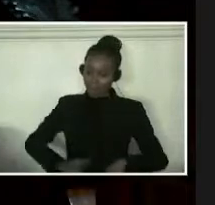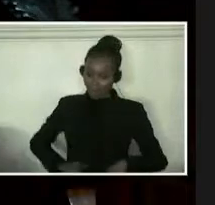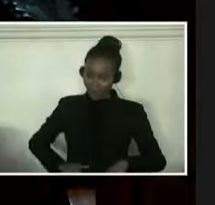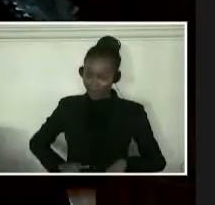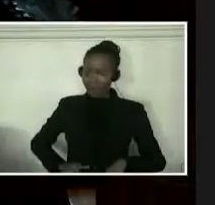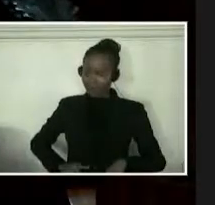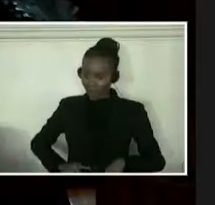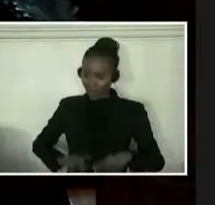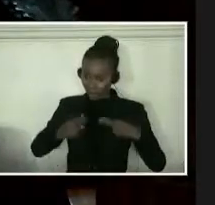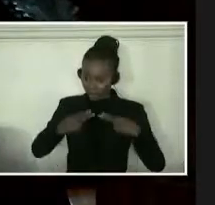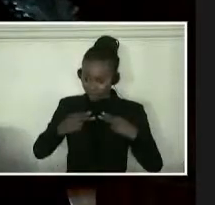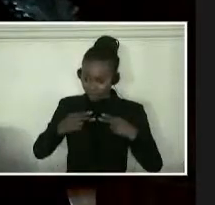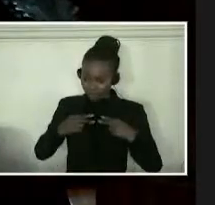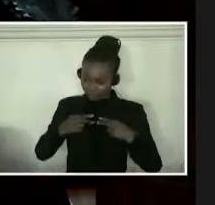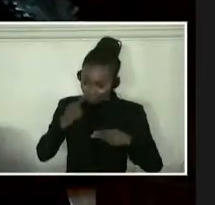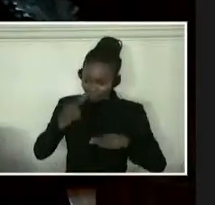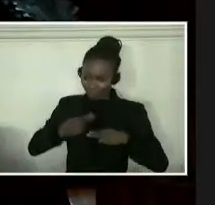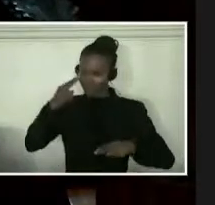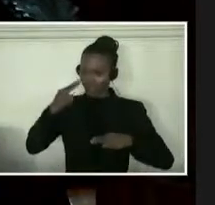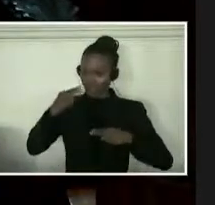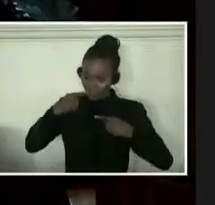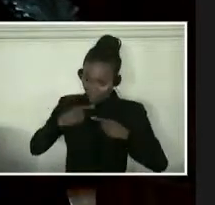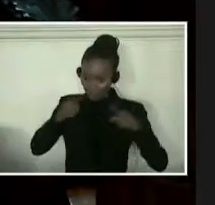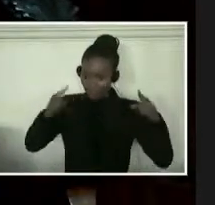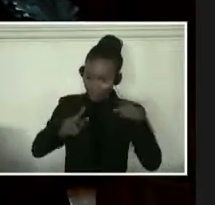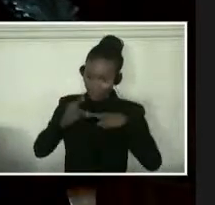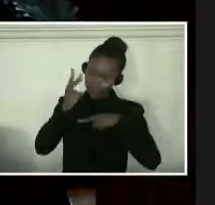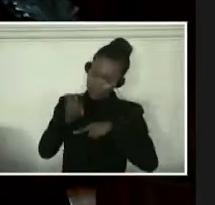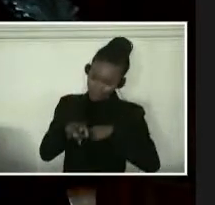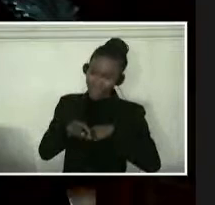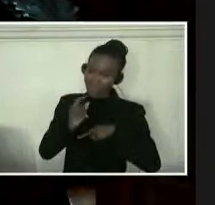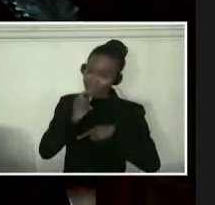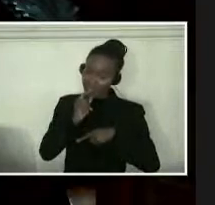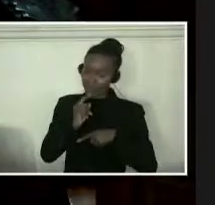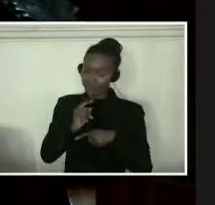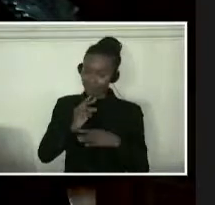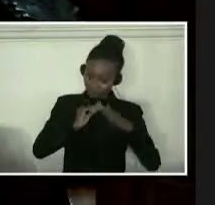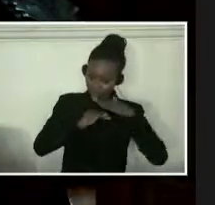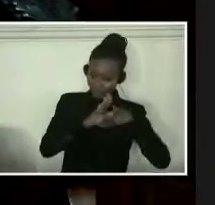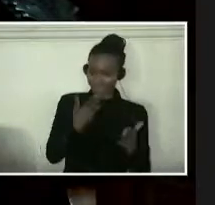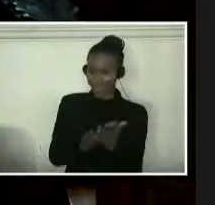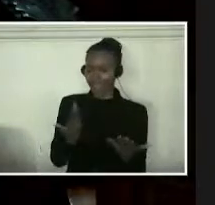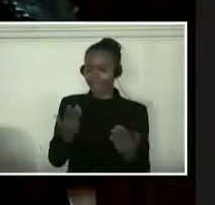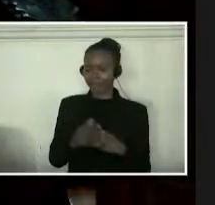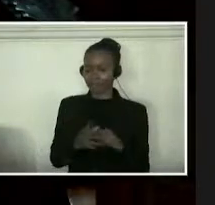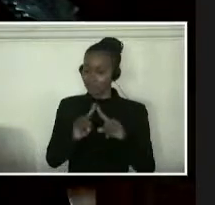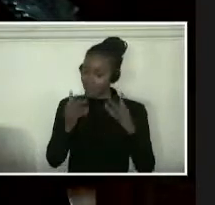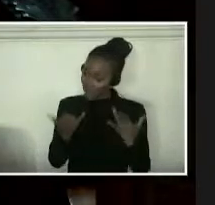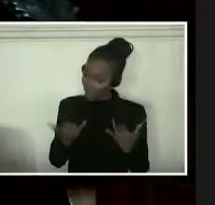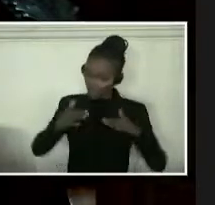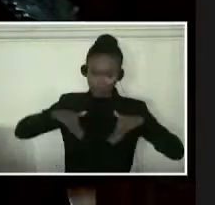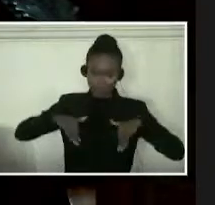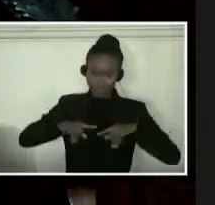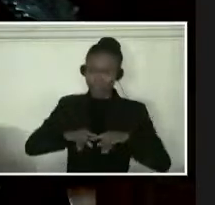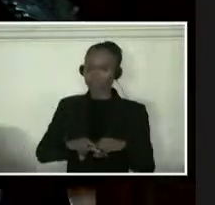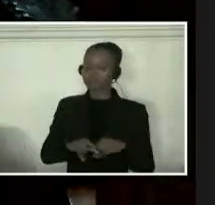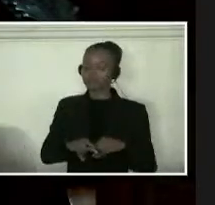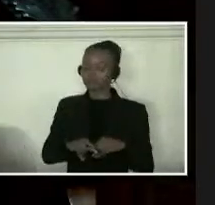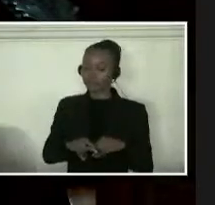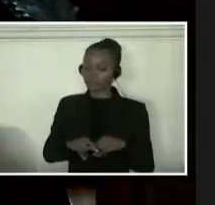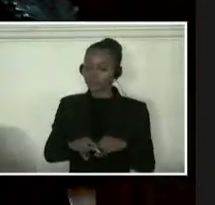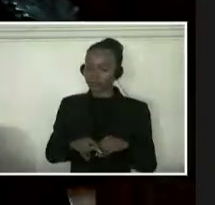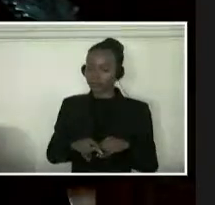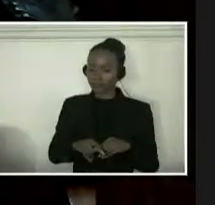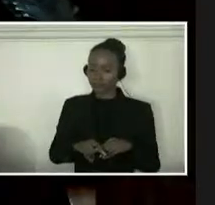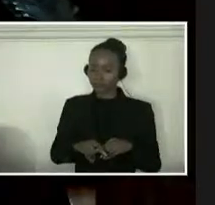on access to mental health services despite the scarcity of resources and we will continue to do our atmosphere to improve a